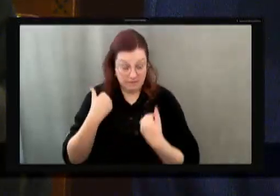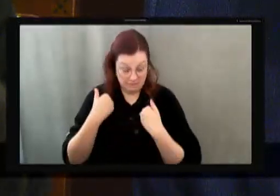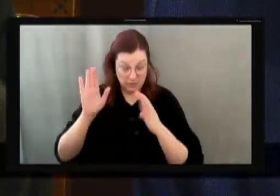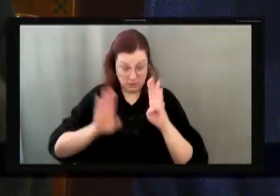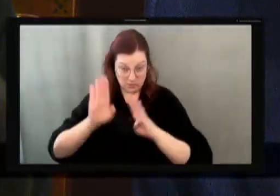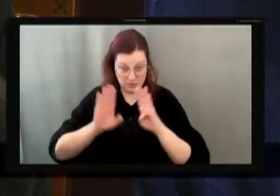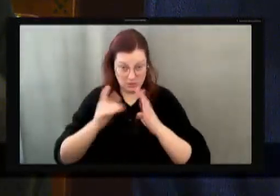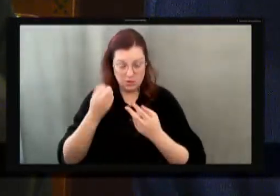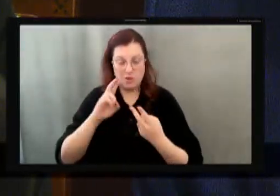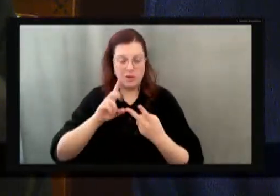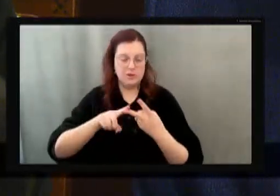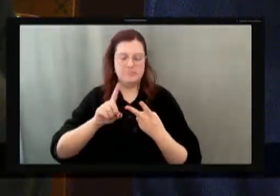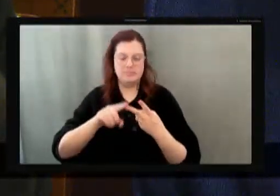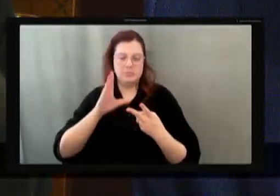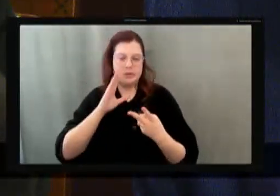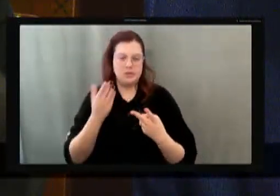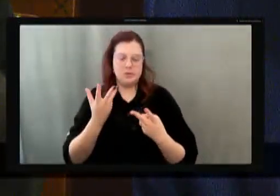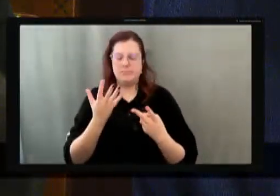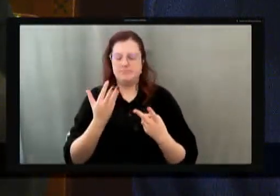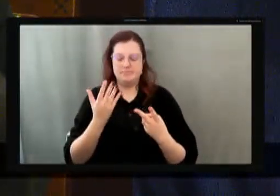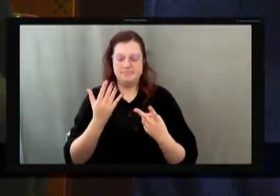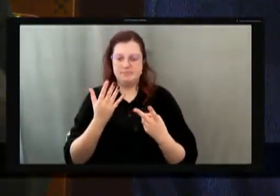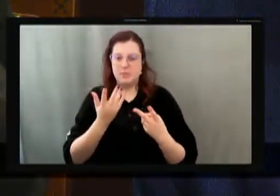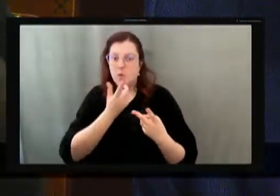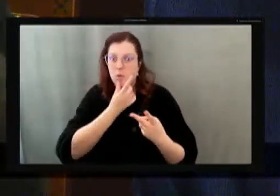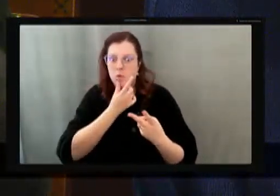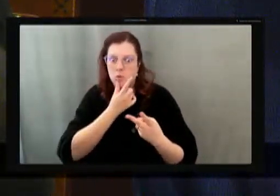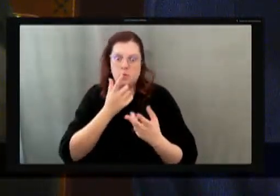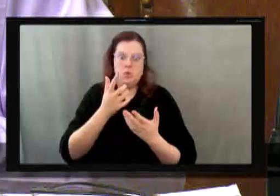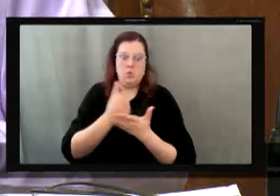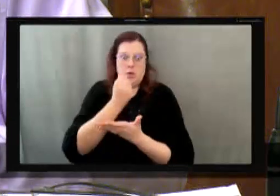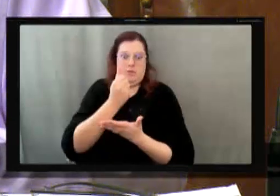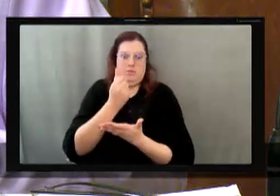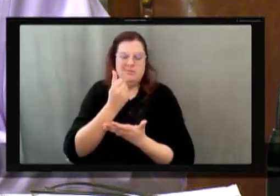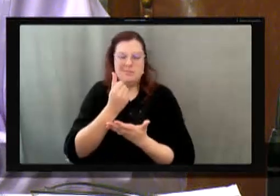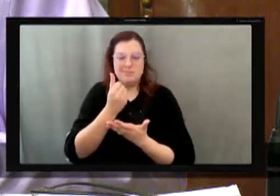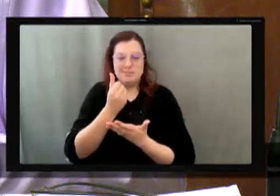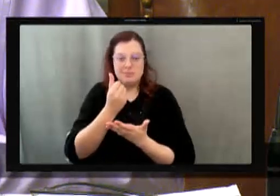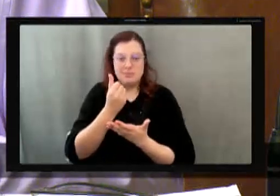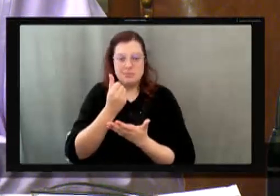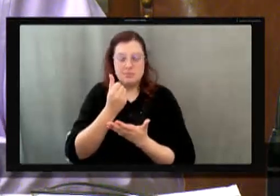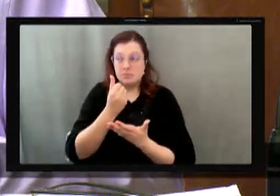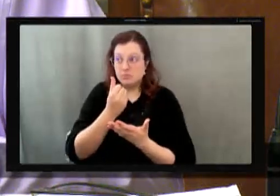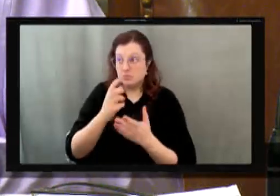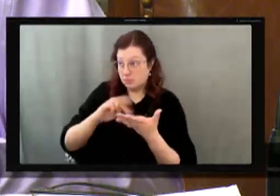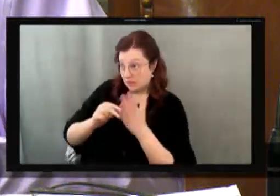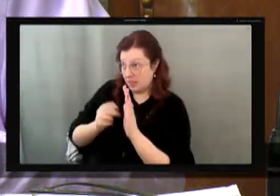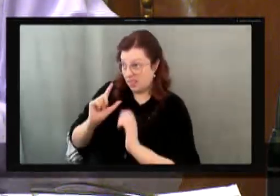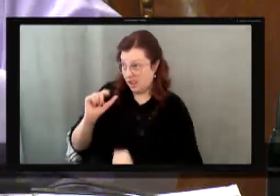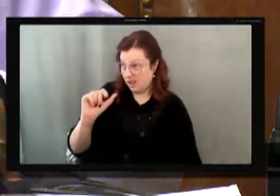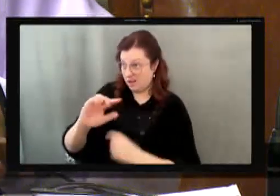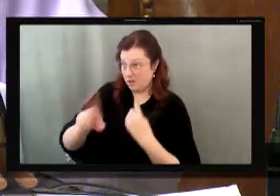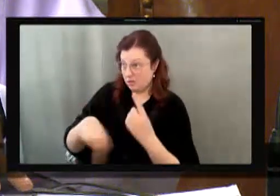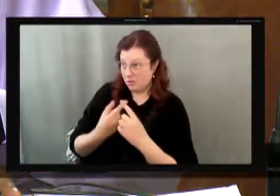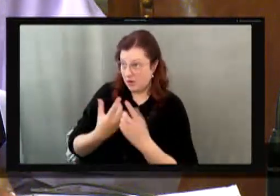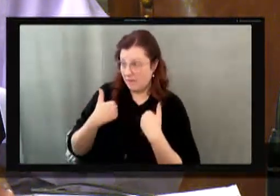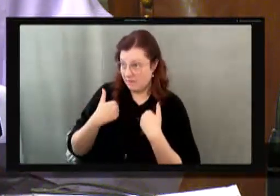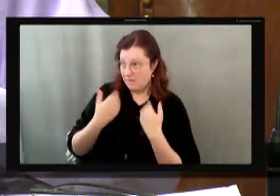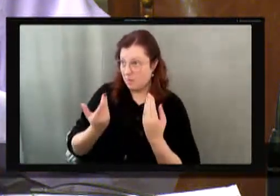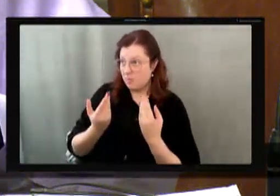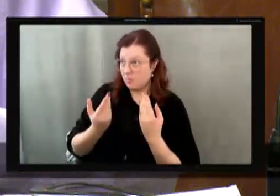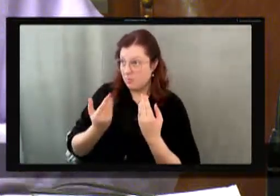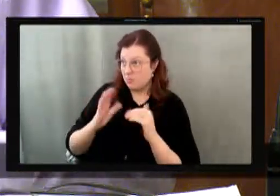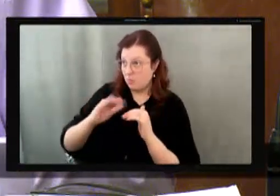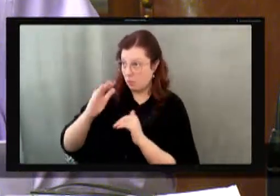the who won the auction? So you mean down the road whenever we have more than, that's why it's not on there,